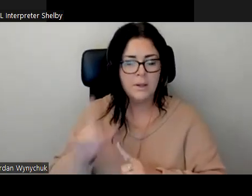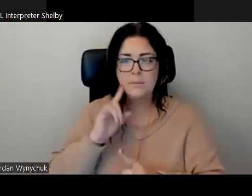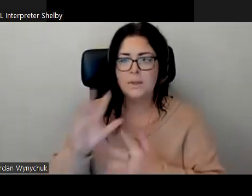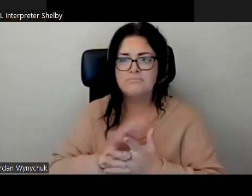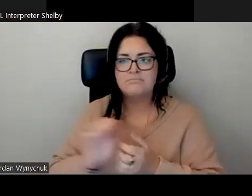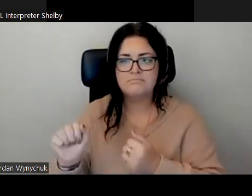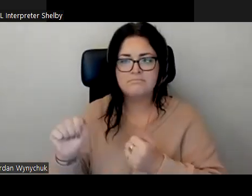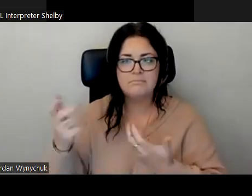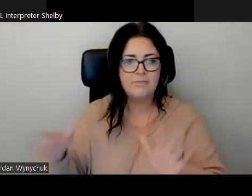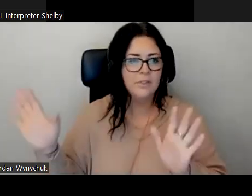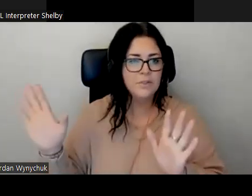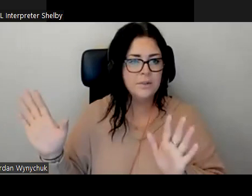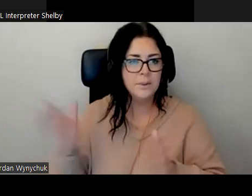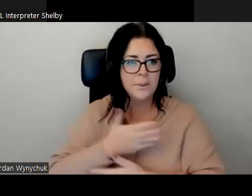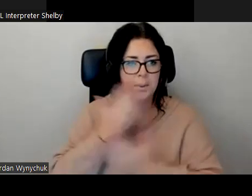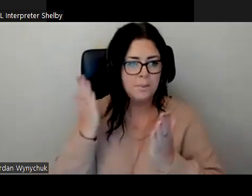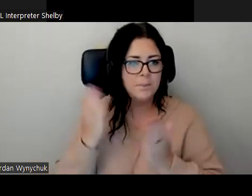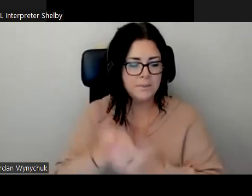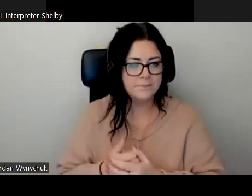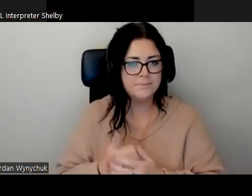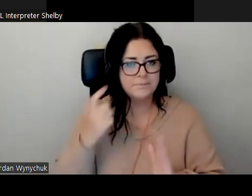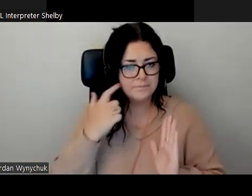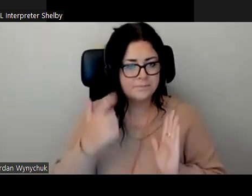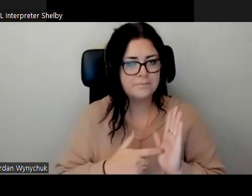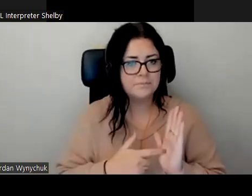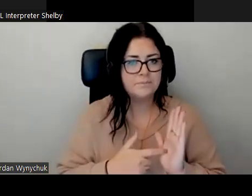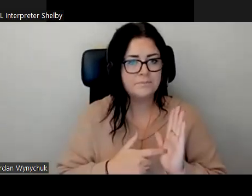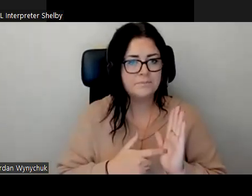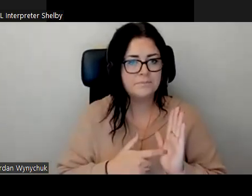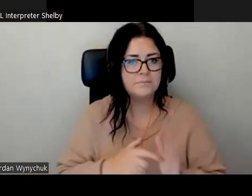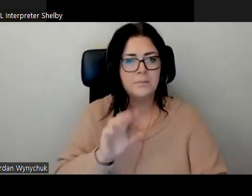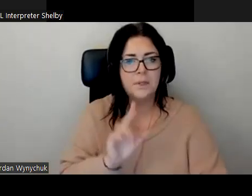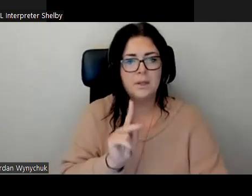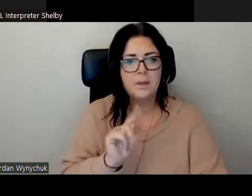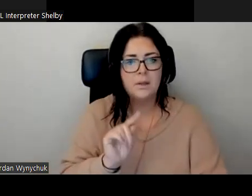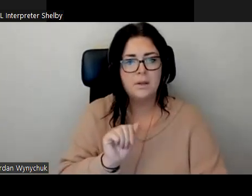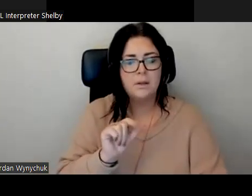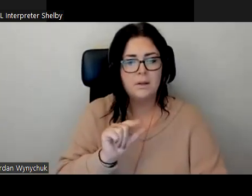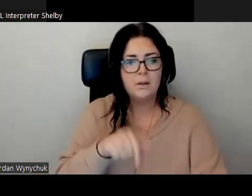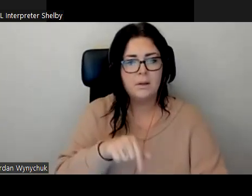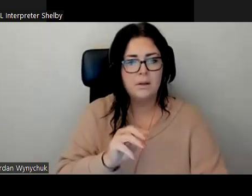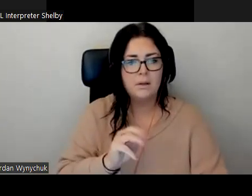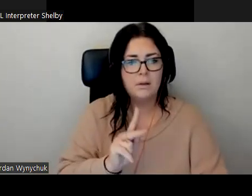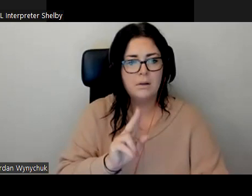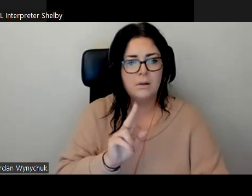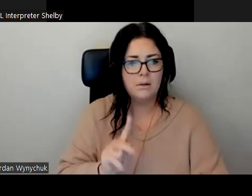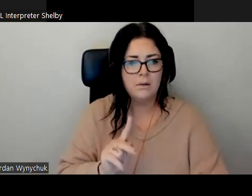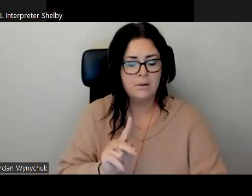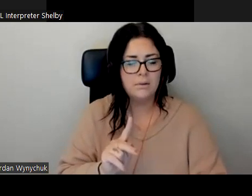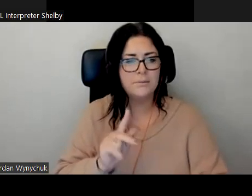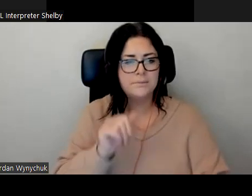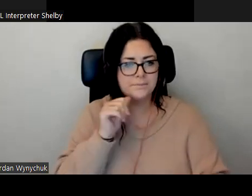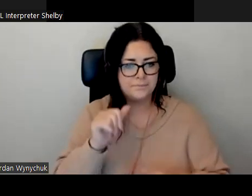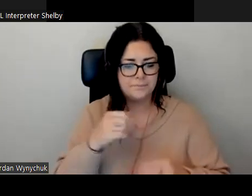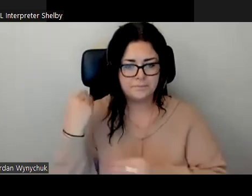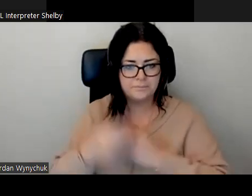erased forever. We also acknowledge the island of Ut'aumguk as the unceded traditional